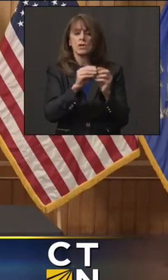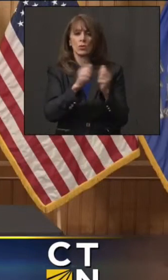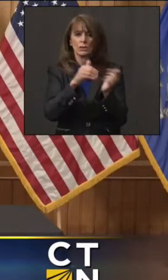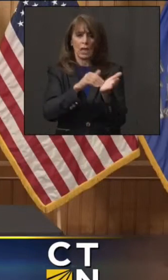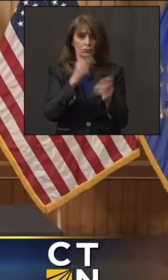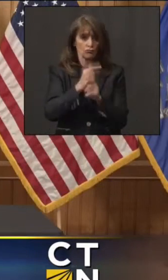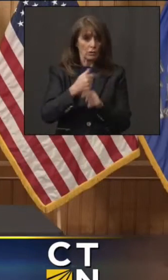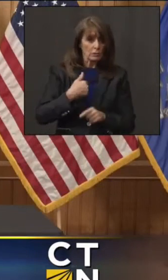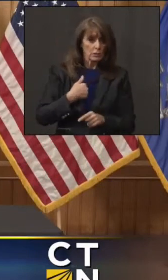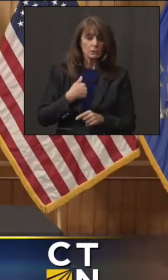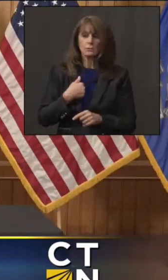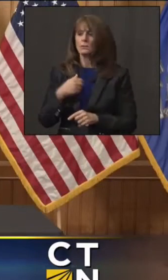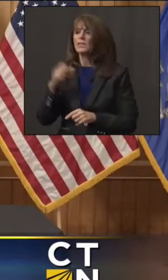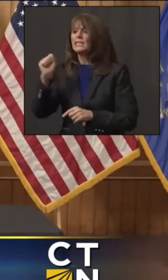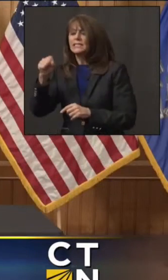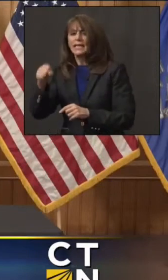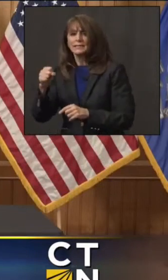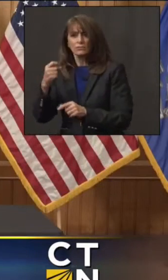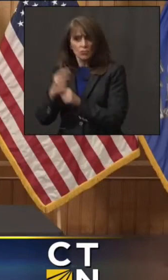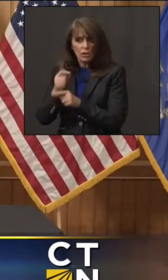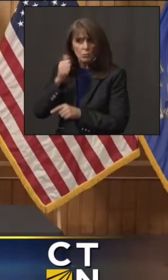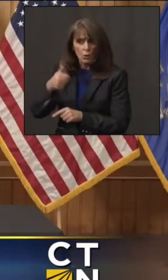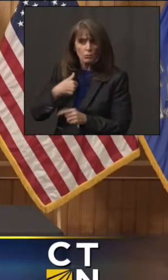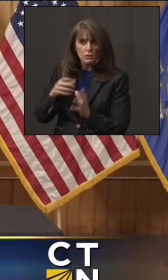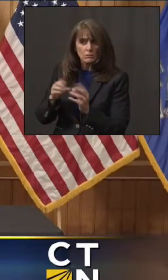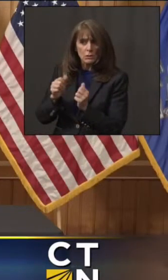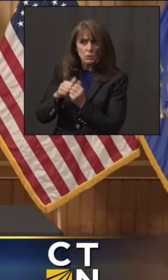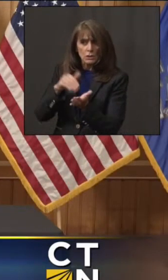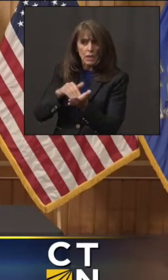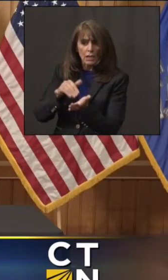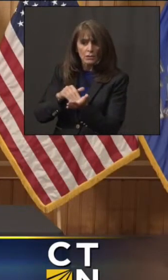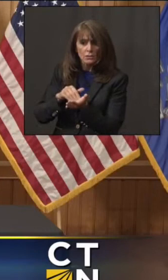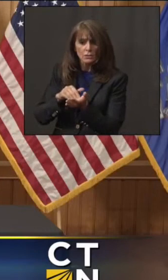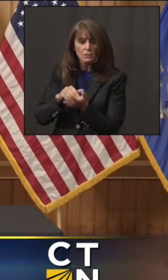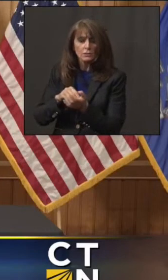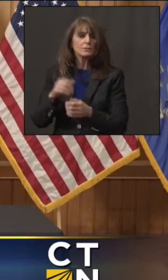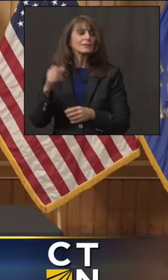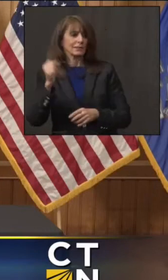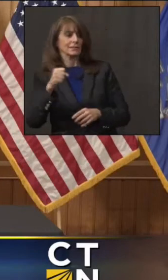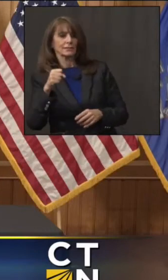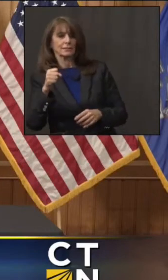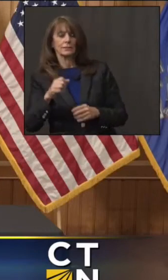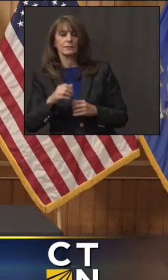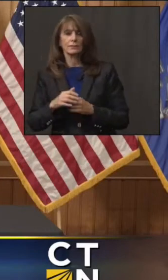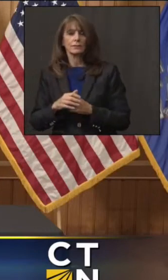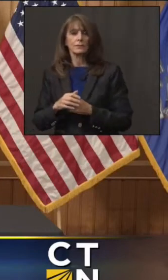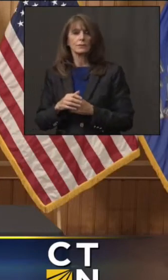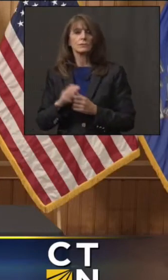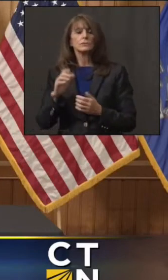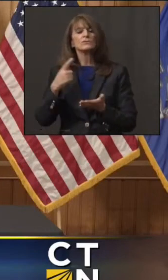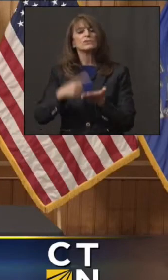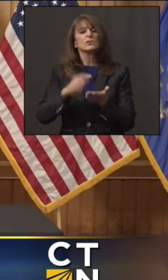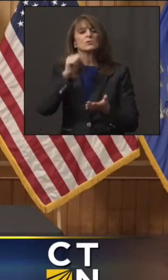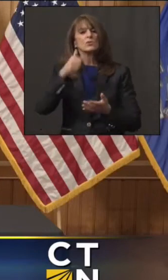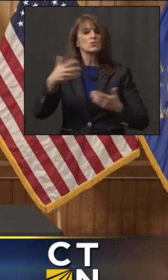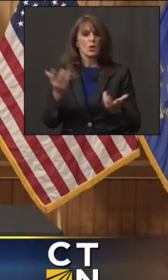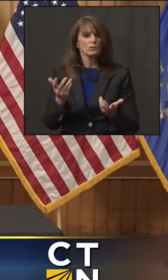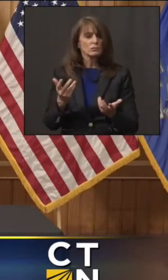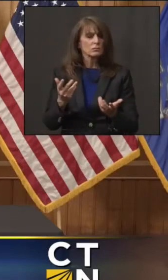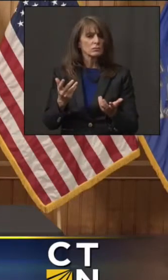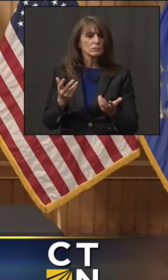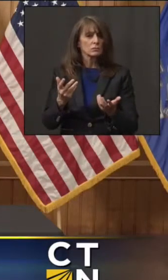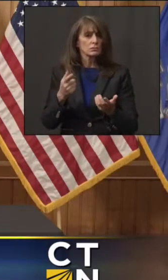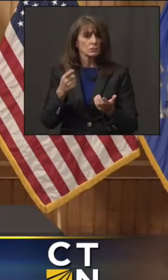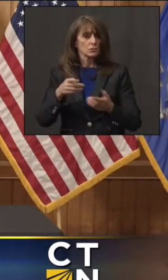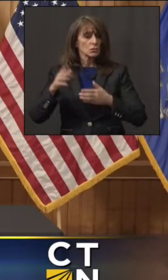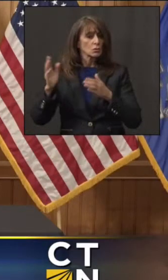right? Yeah, isn't that right, Josh? That was a yes. What do you plan to talk about at that meeting, and do you plan